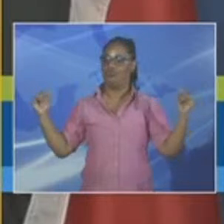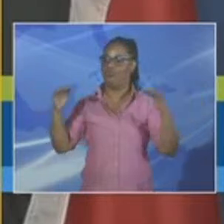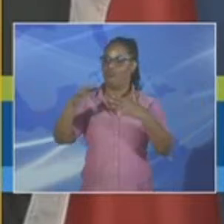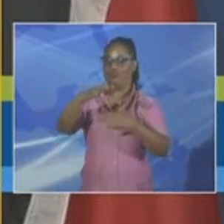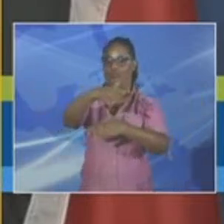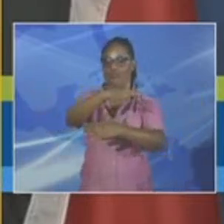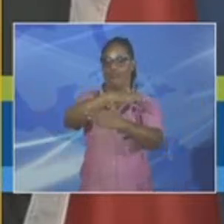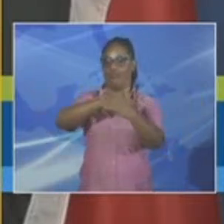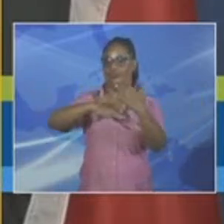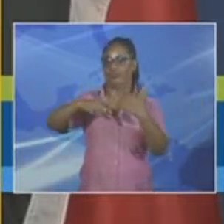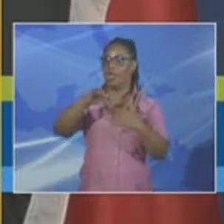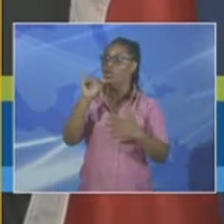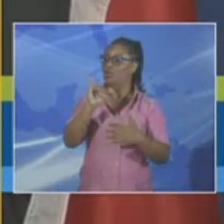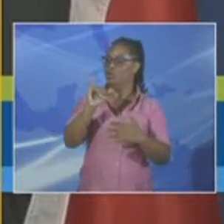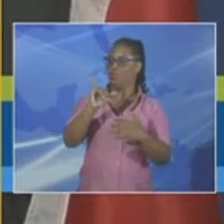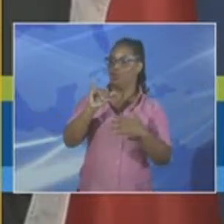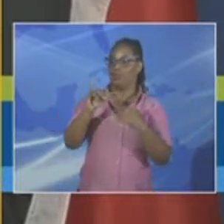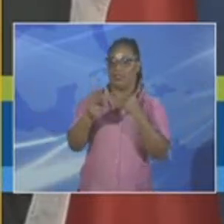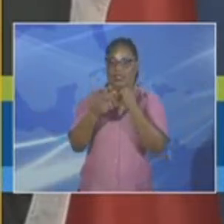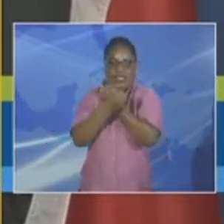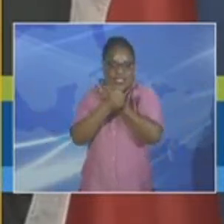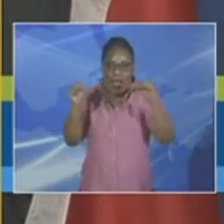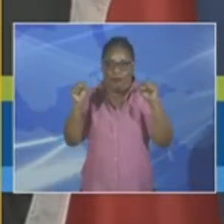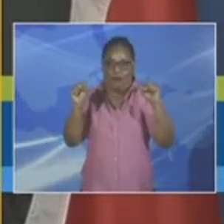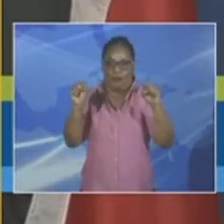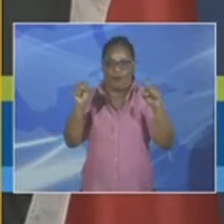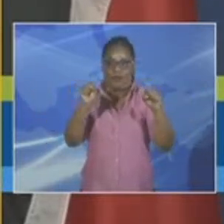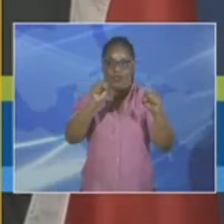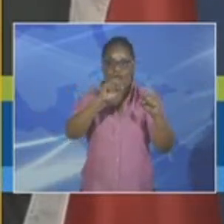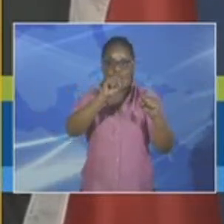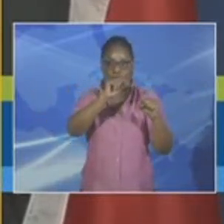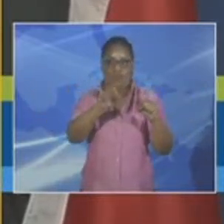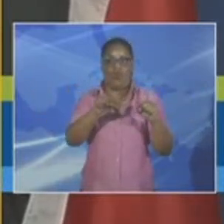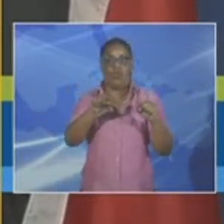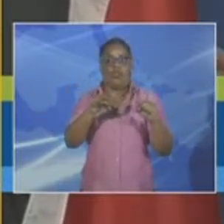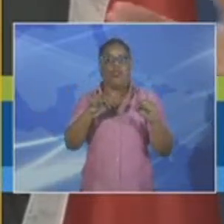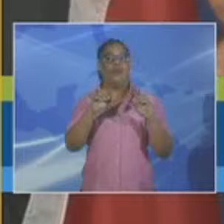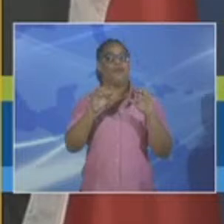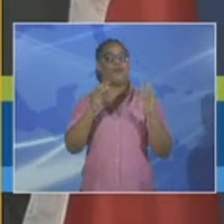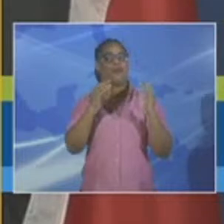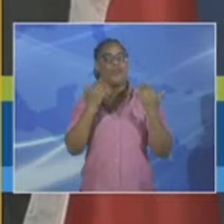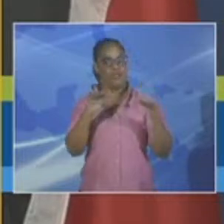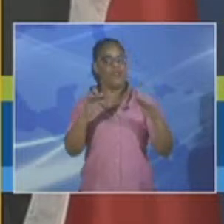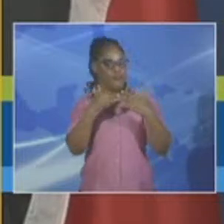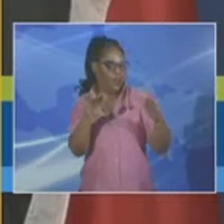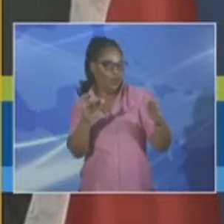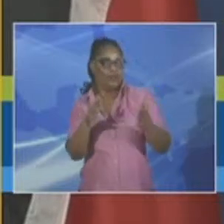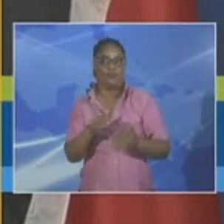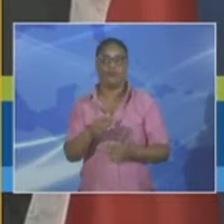or 4 million, we are operating on the basis that we did vaccinate,